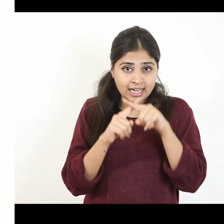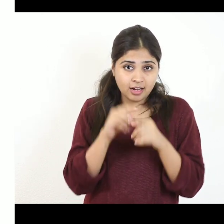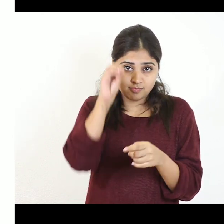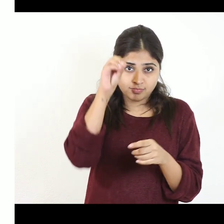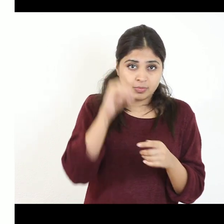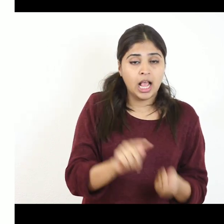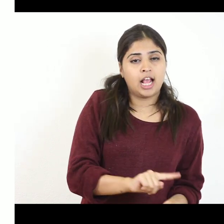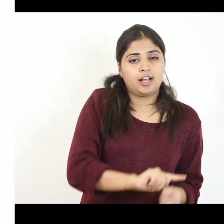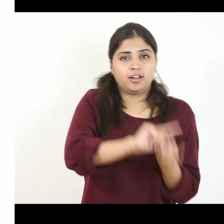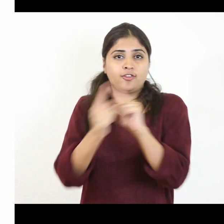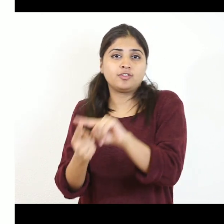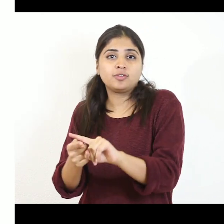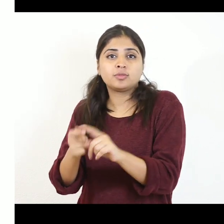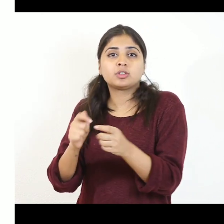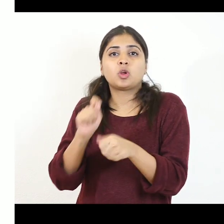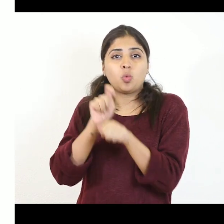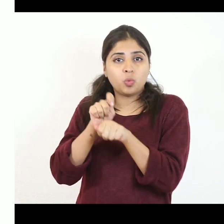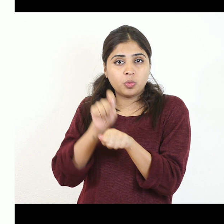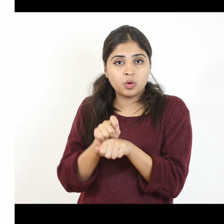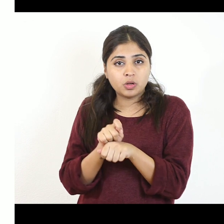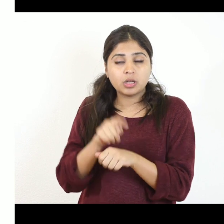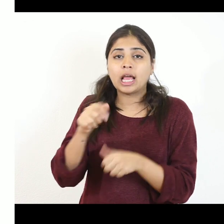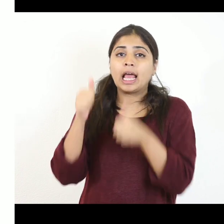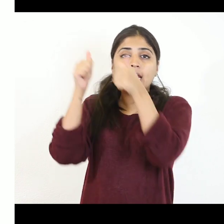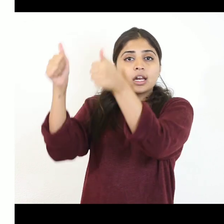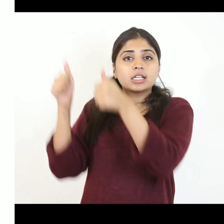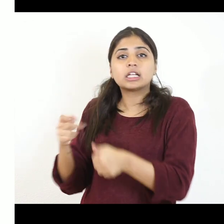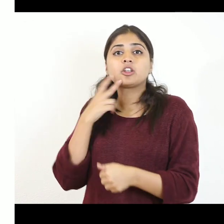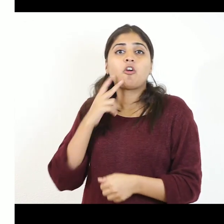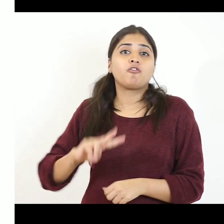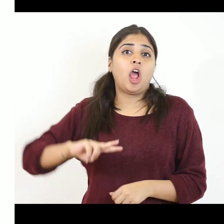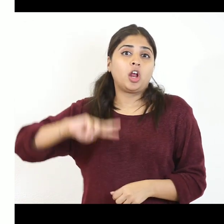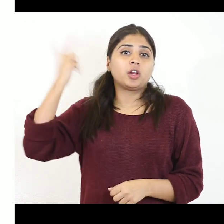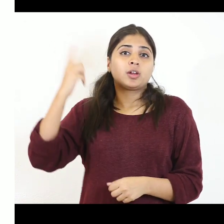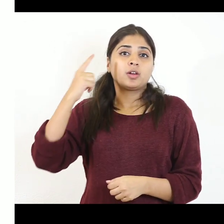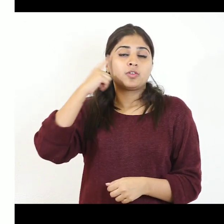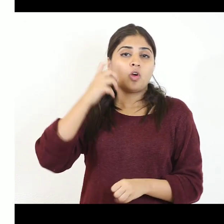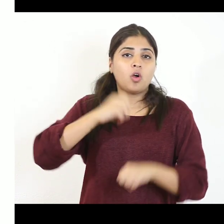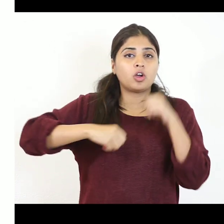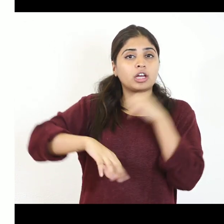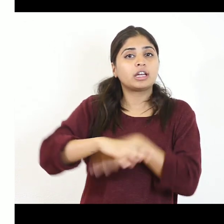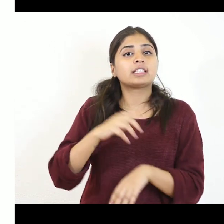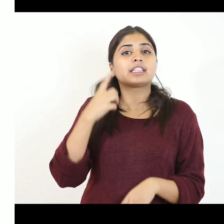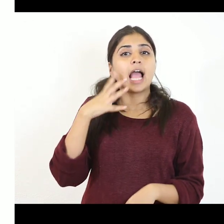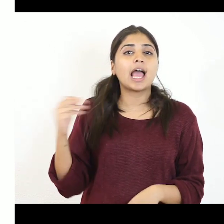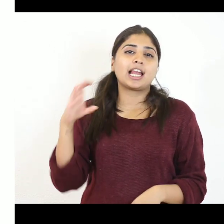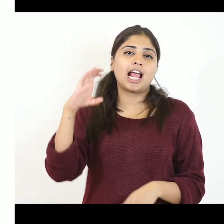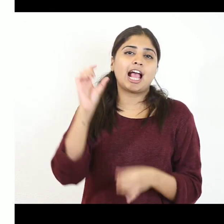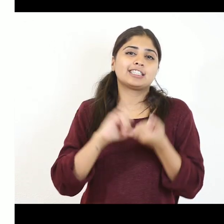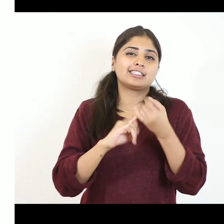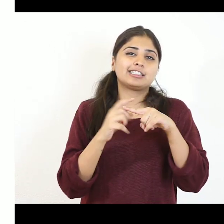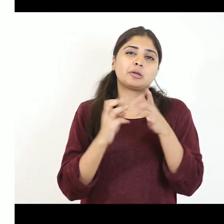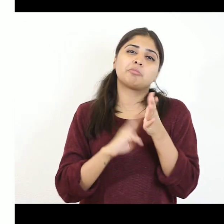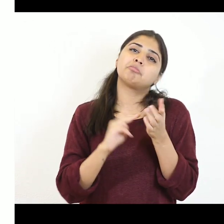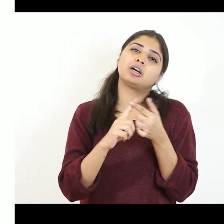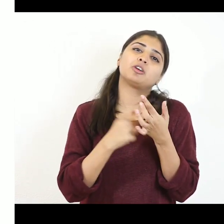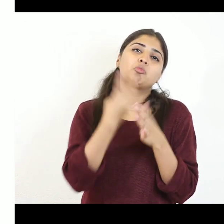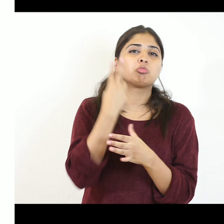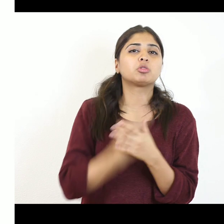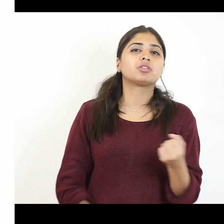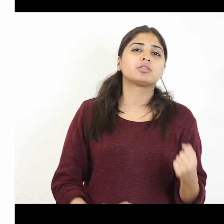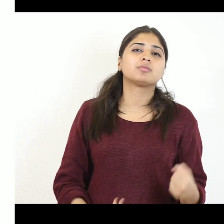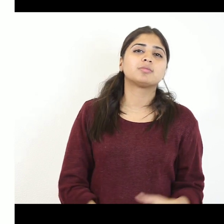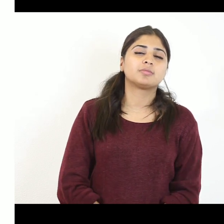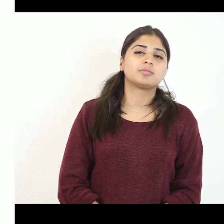information is valuable to the organization and its customers. When a data entry